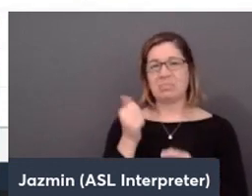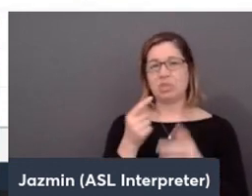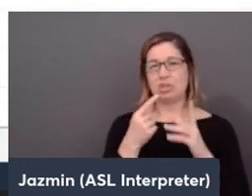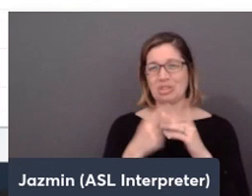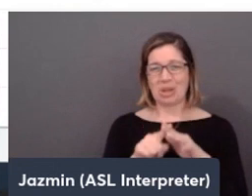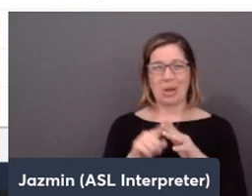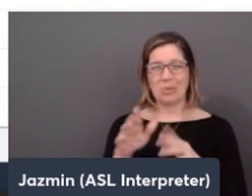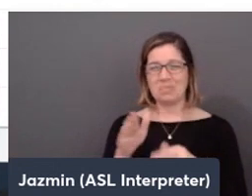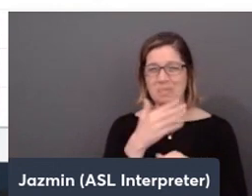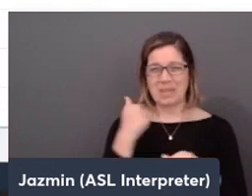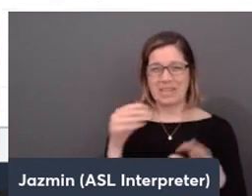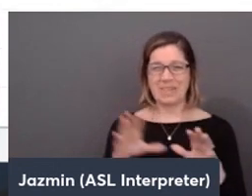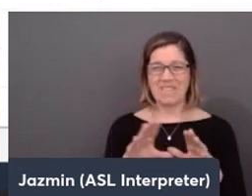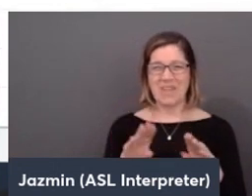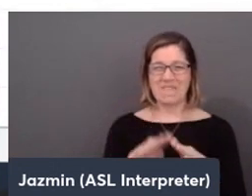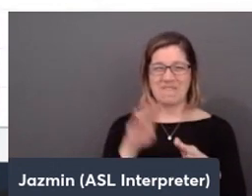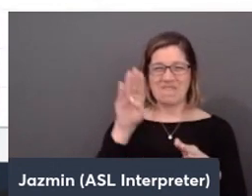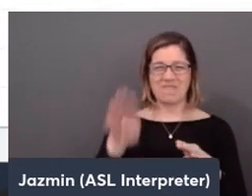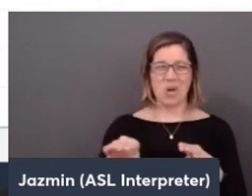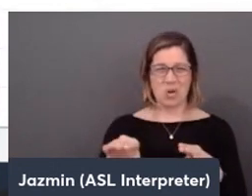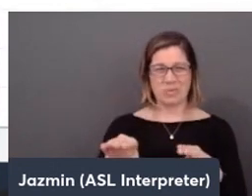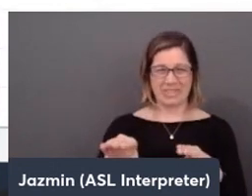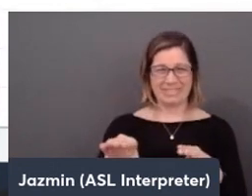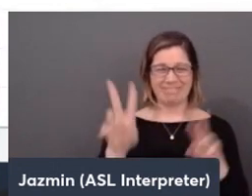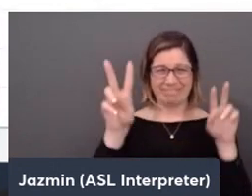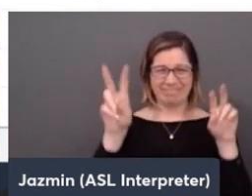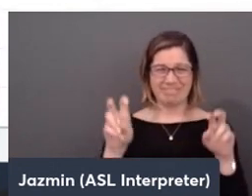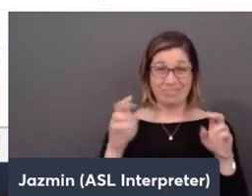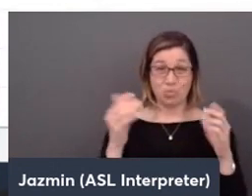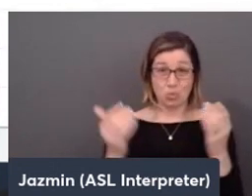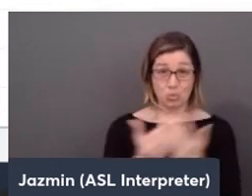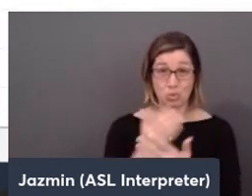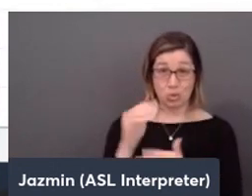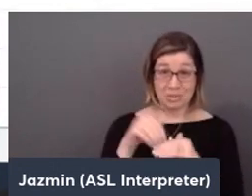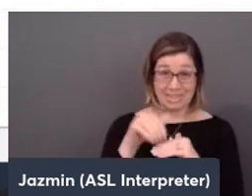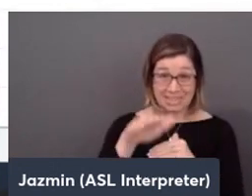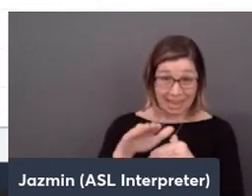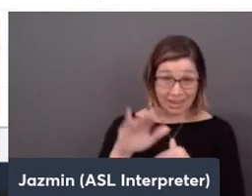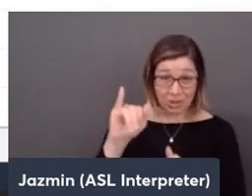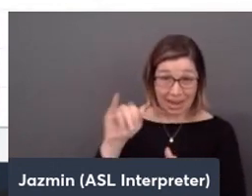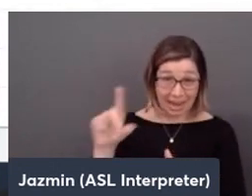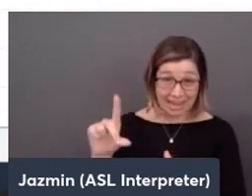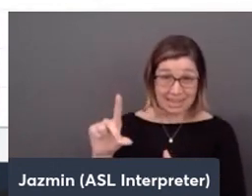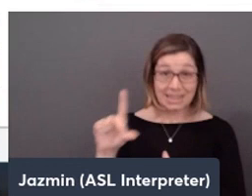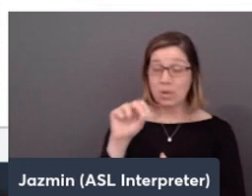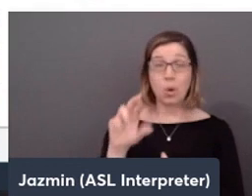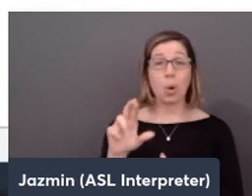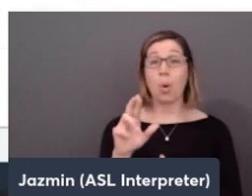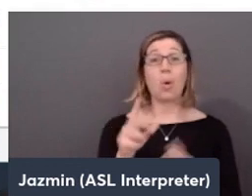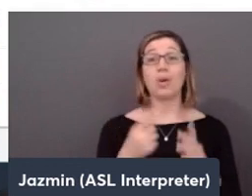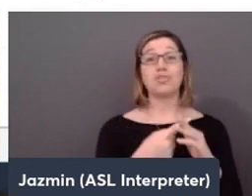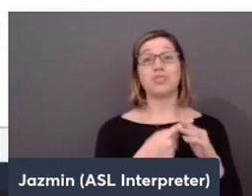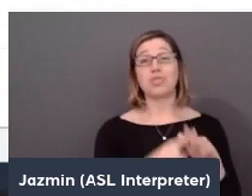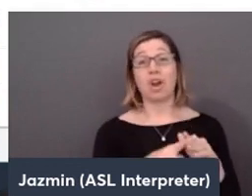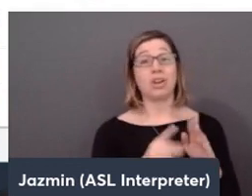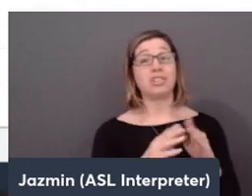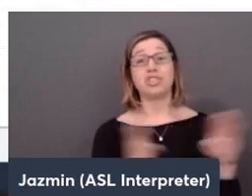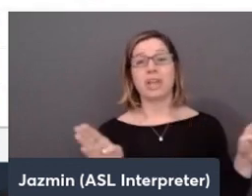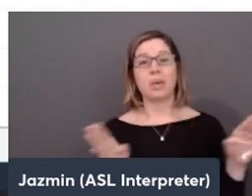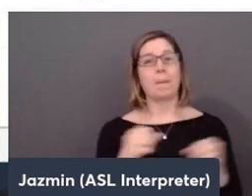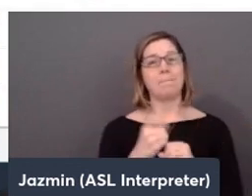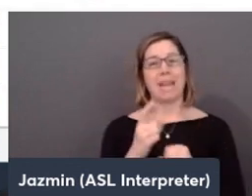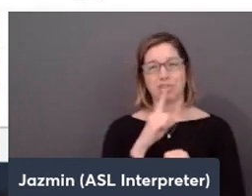forward. So it's a good thing when you're starting with a new sender identity, or you're just getting started in general. This is a great way to make sure you get started